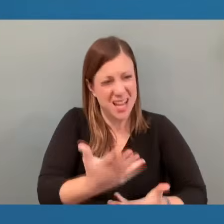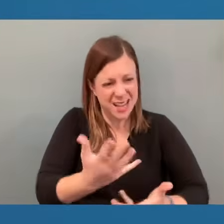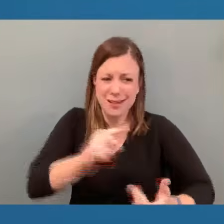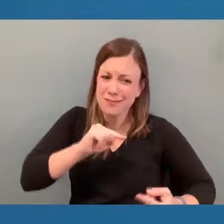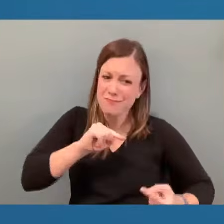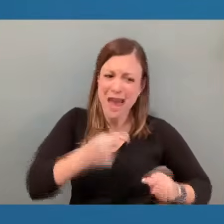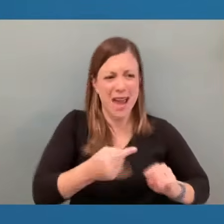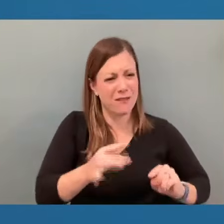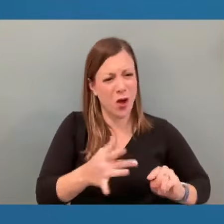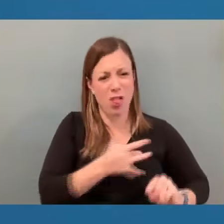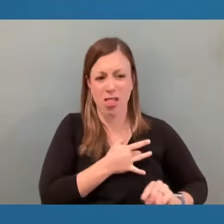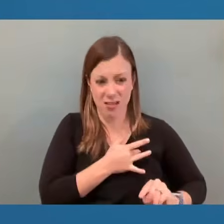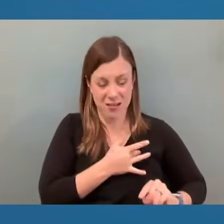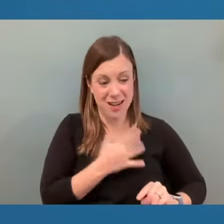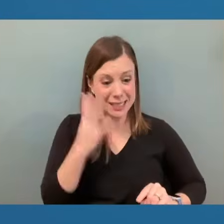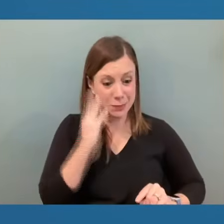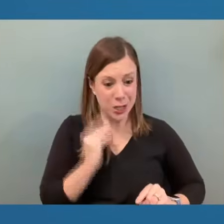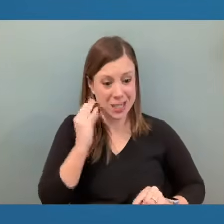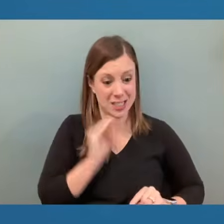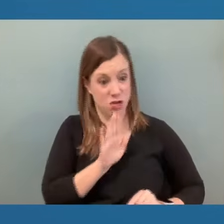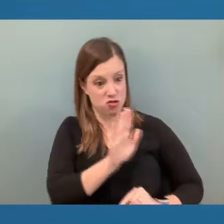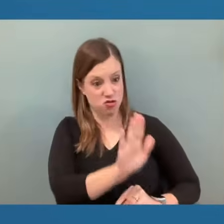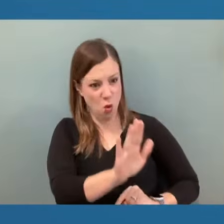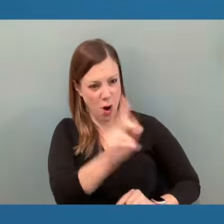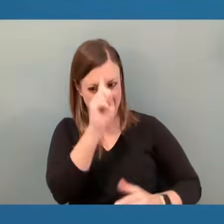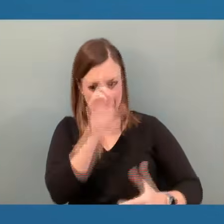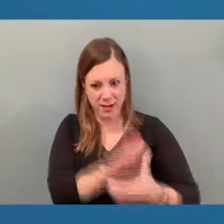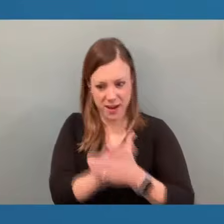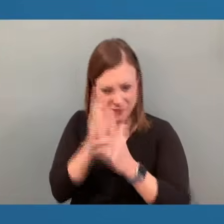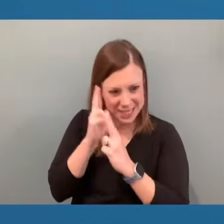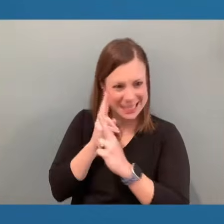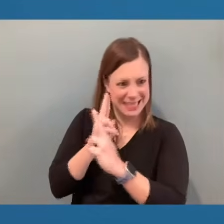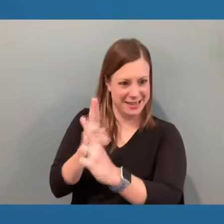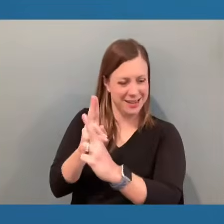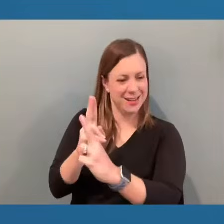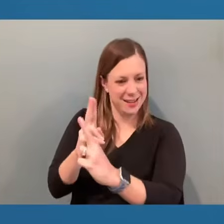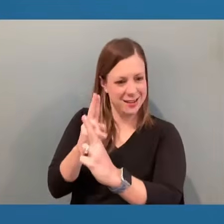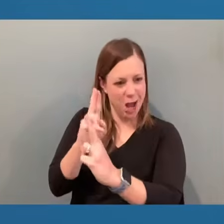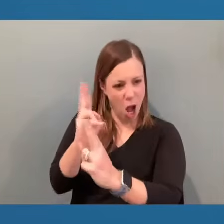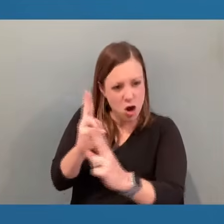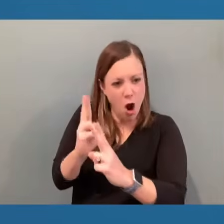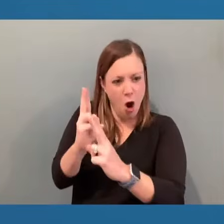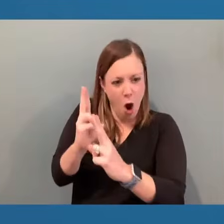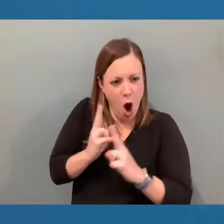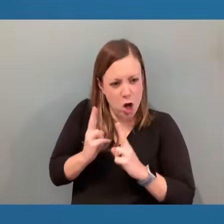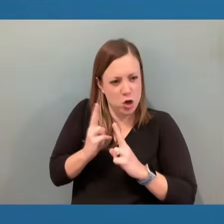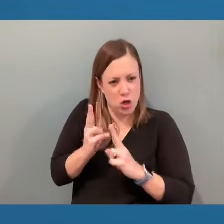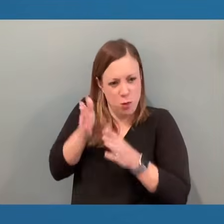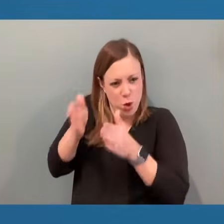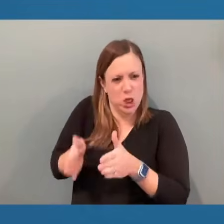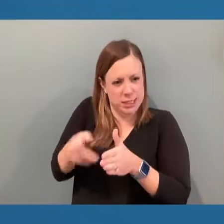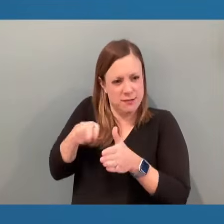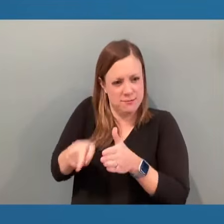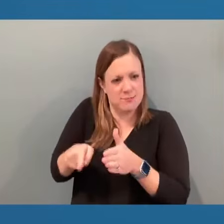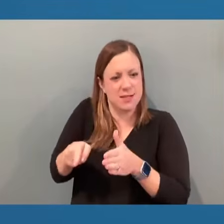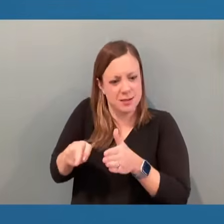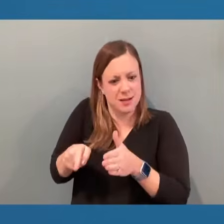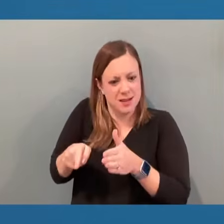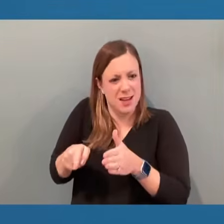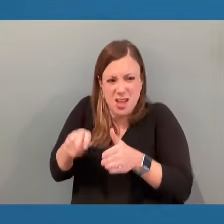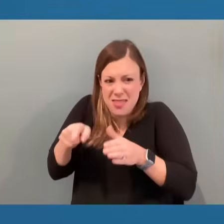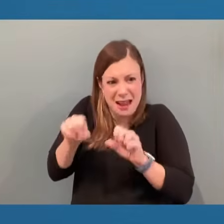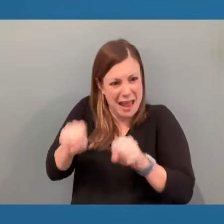dignity at the end of life changed hearts and minds across this state. To Corinne